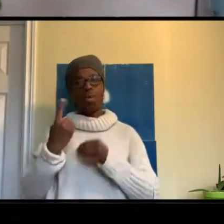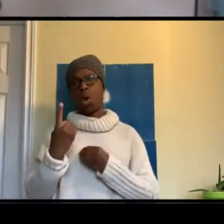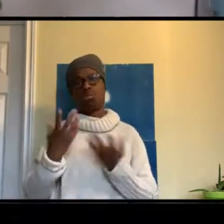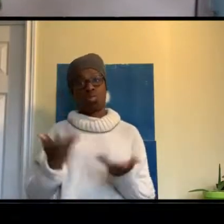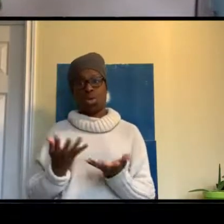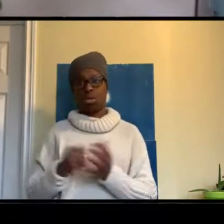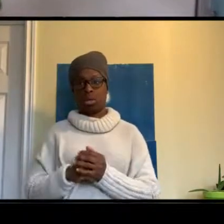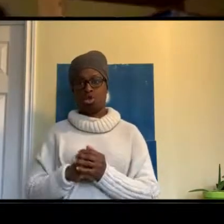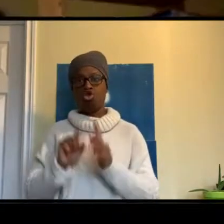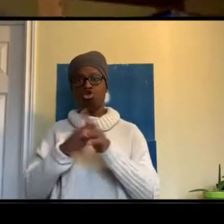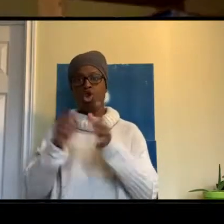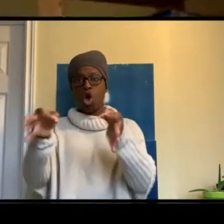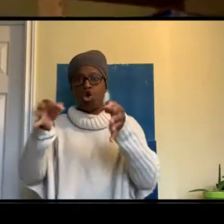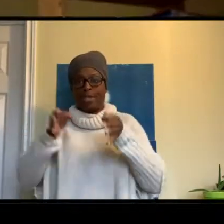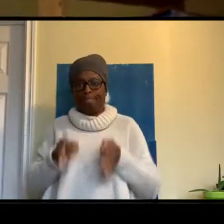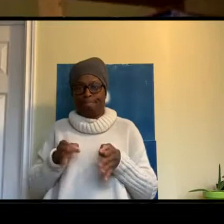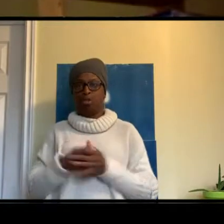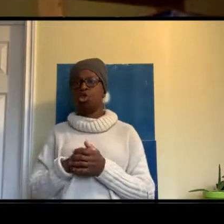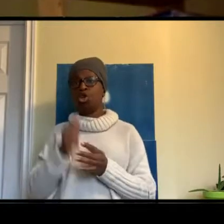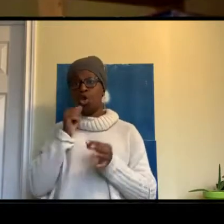Like 1 to 2 months early.